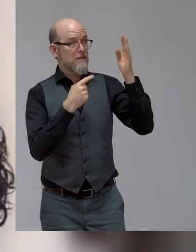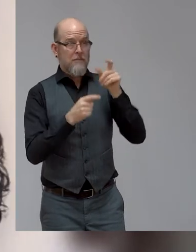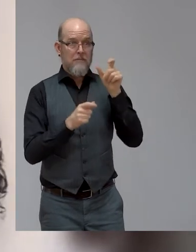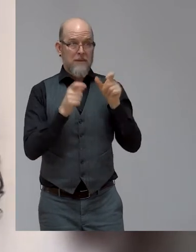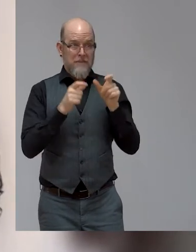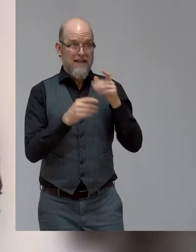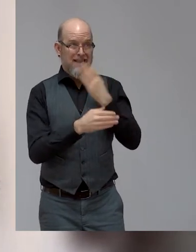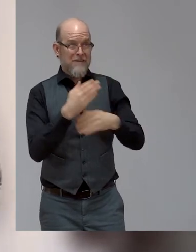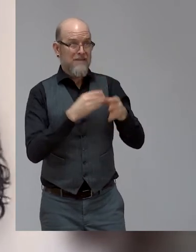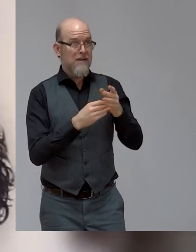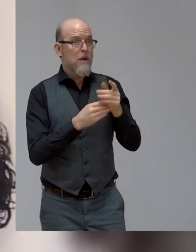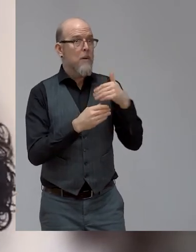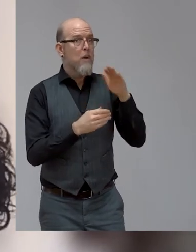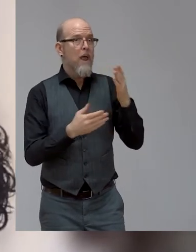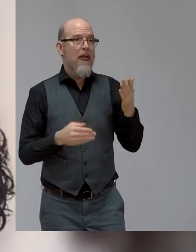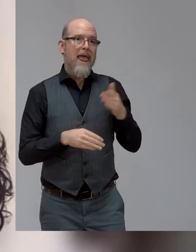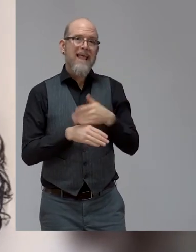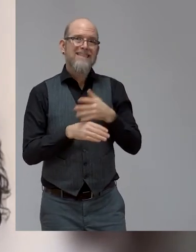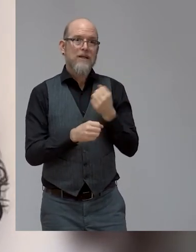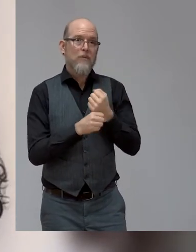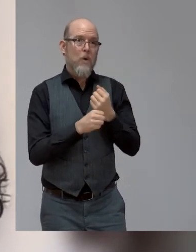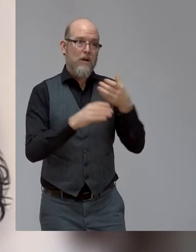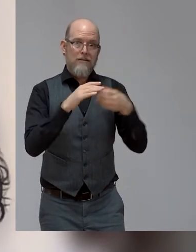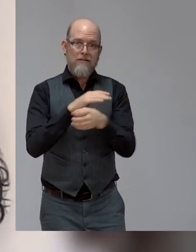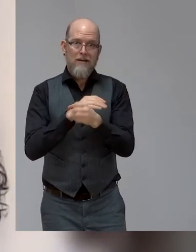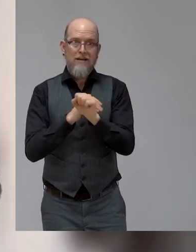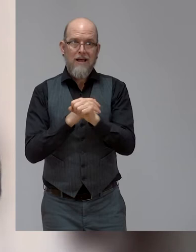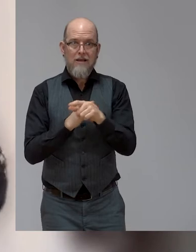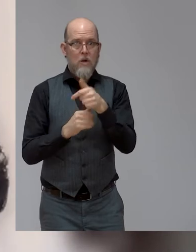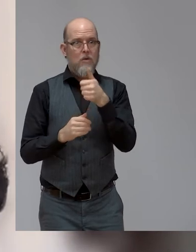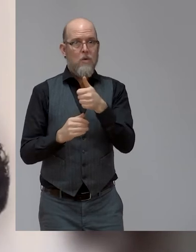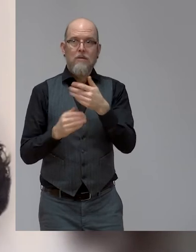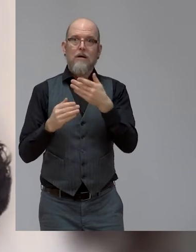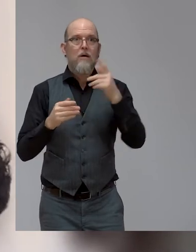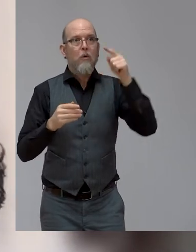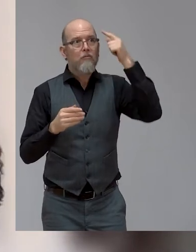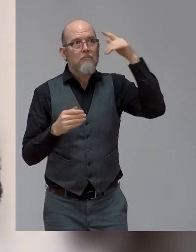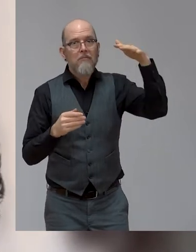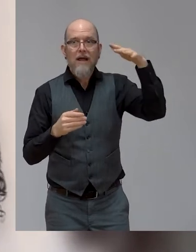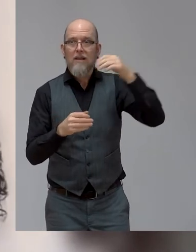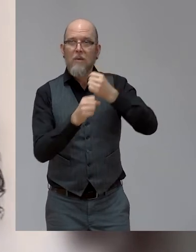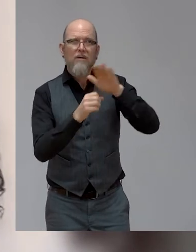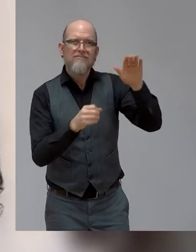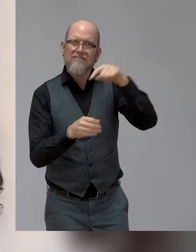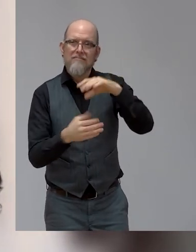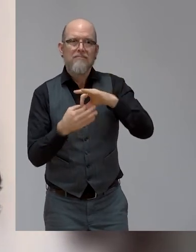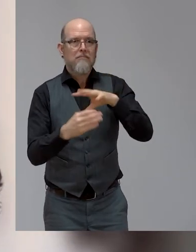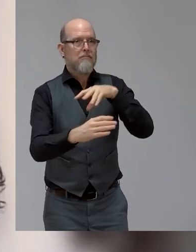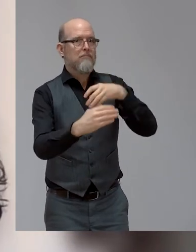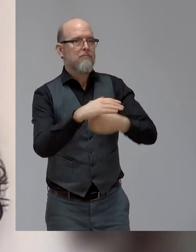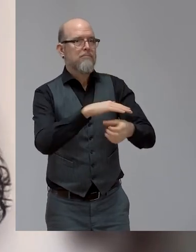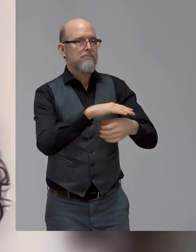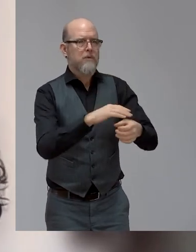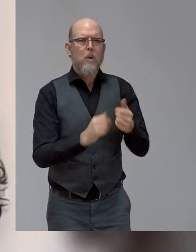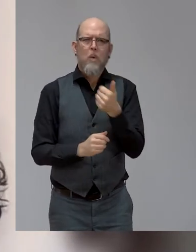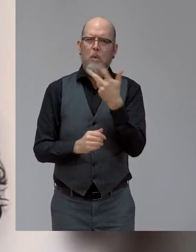employment in the labor market. Some examples are, for example, online matchmaking platforms or